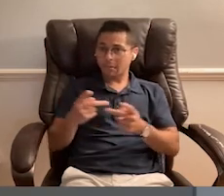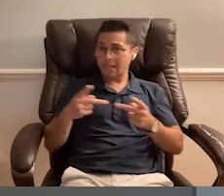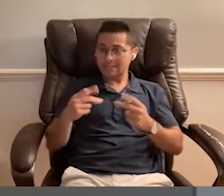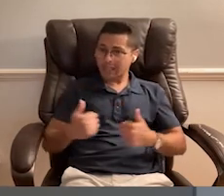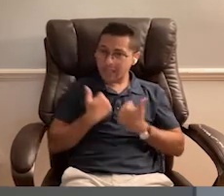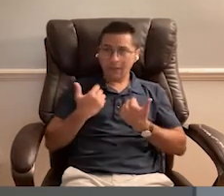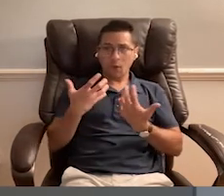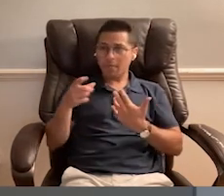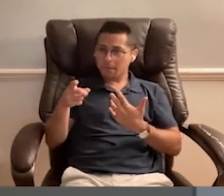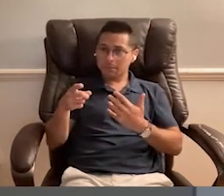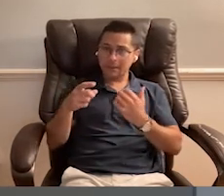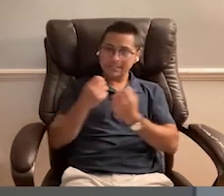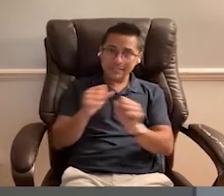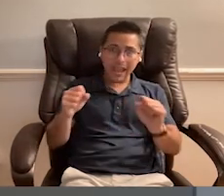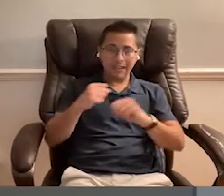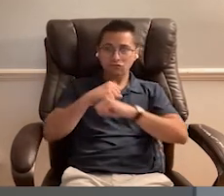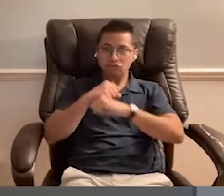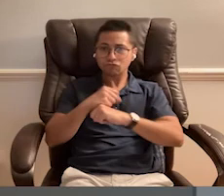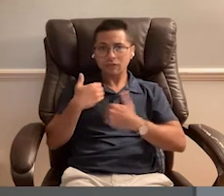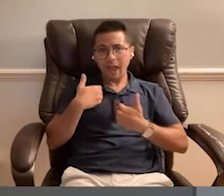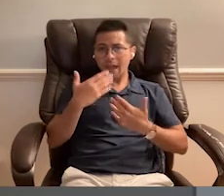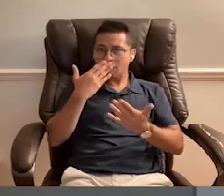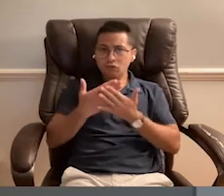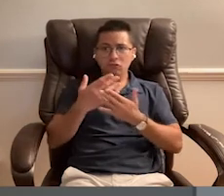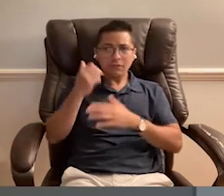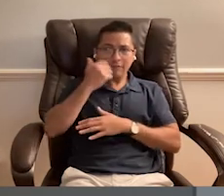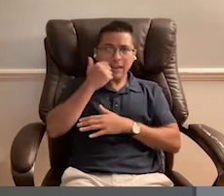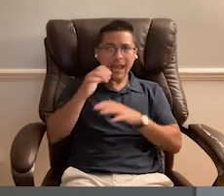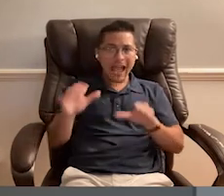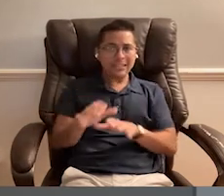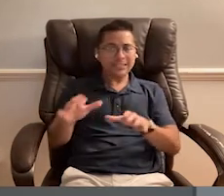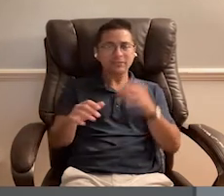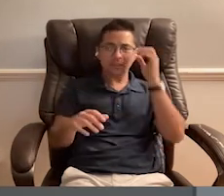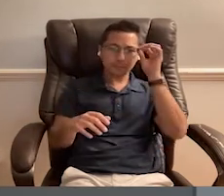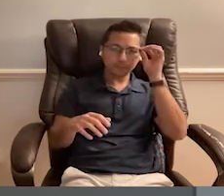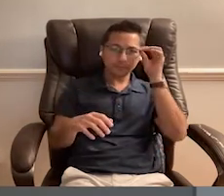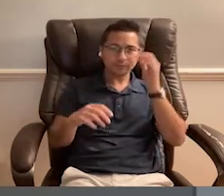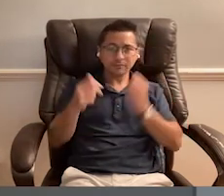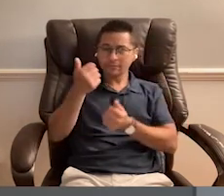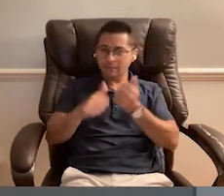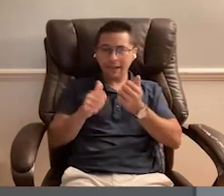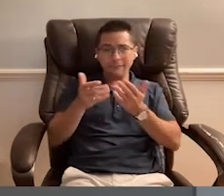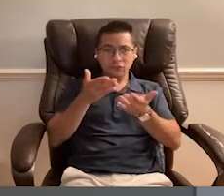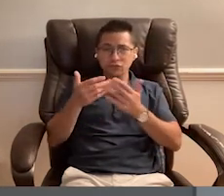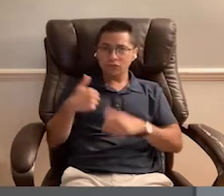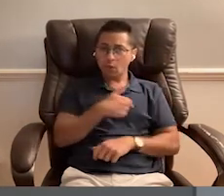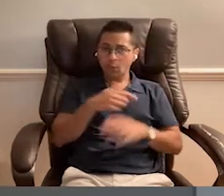and most importantly, we want them to have a safe place to live. We need them to be stable and safe and secure. Have a meaningful day activity, as I just